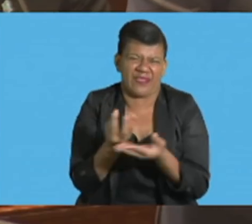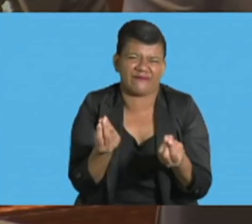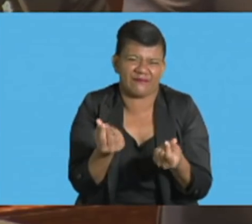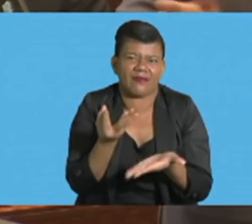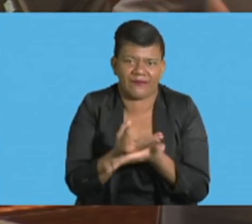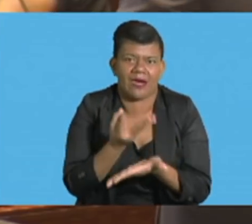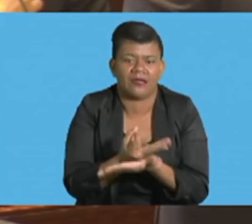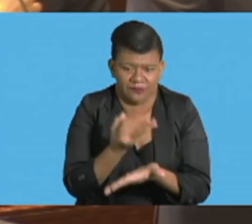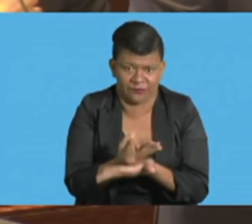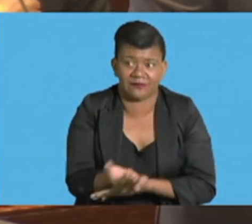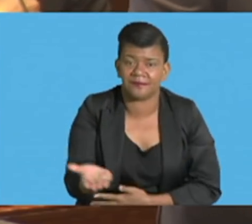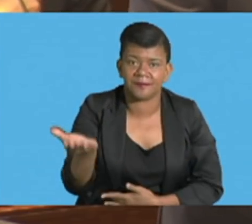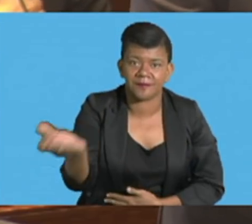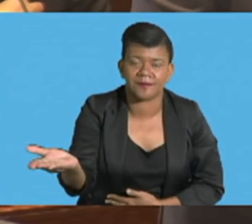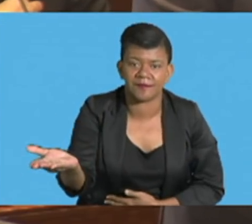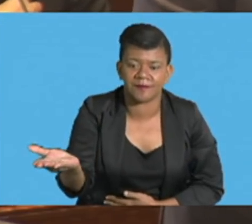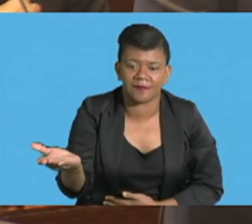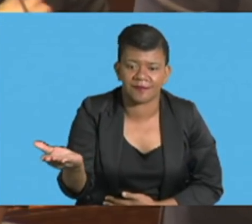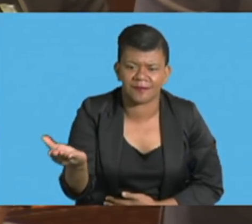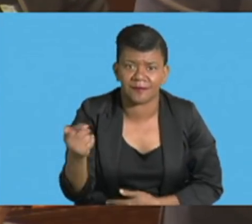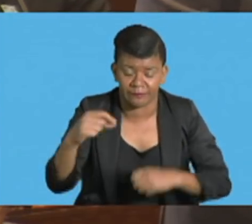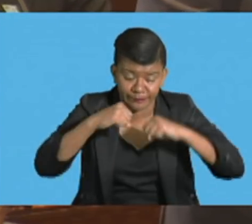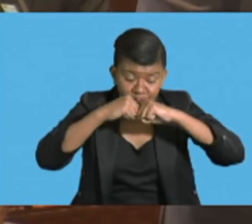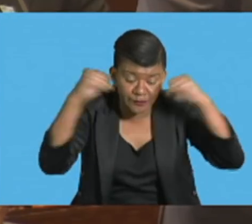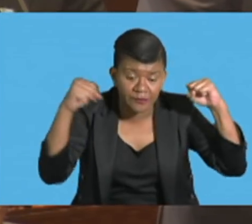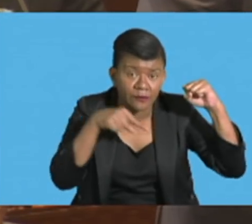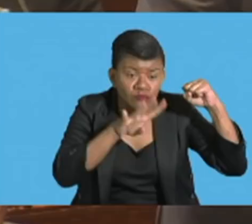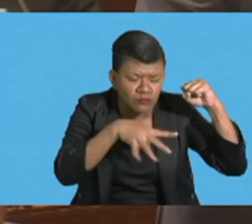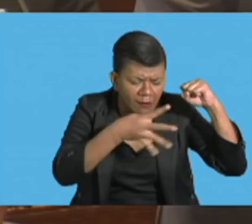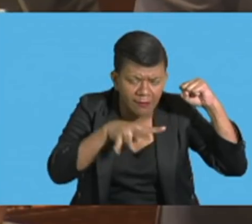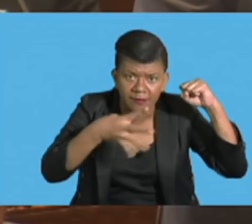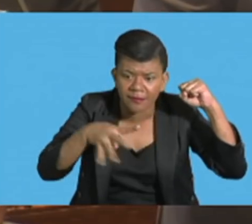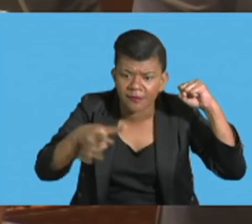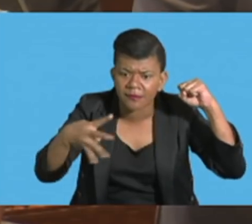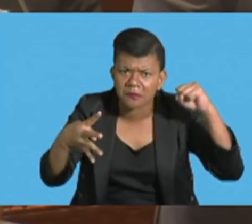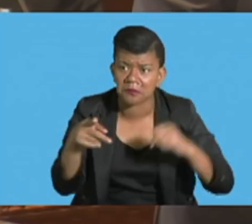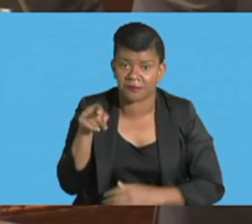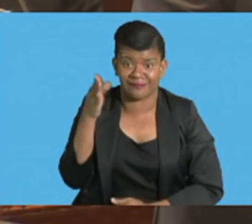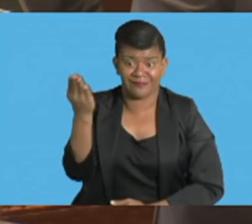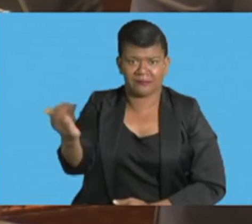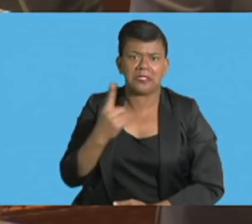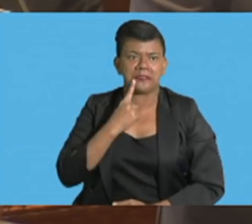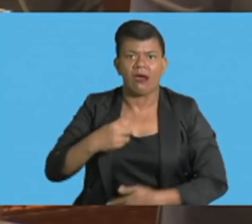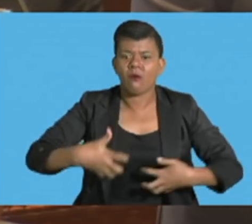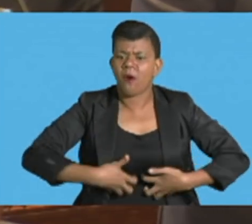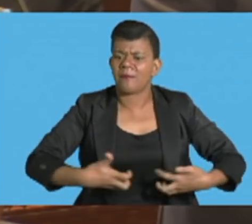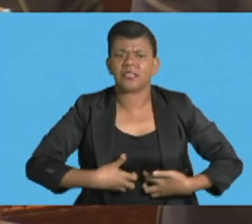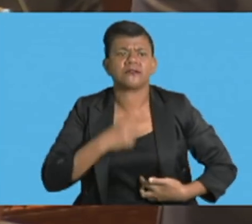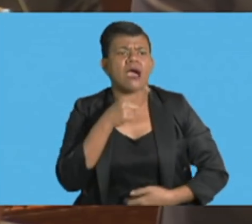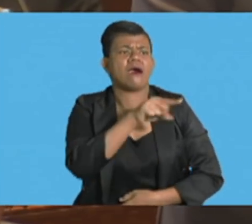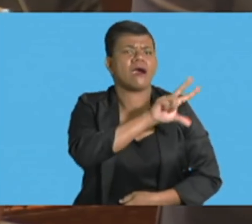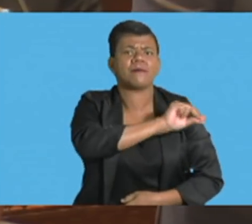he criticized our expansionary approach, saying that the roads and bridges that we were building to better the country's infrastructure